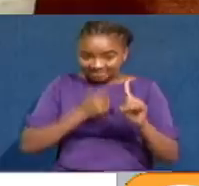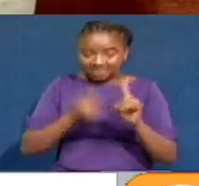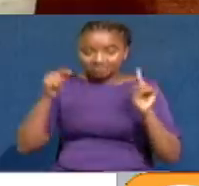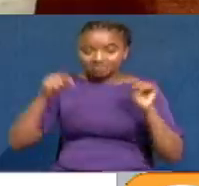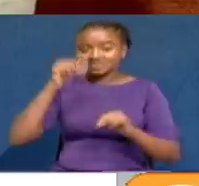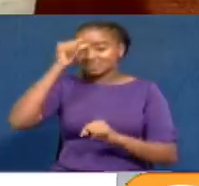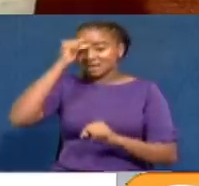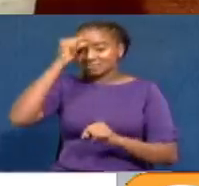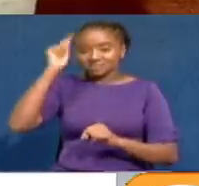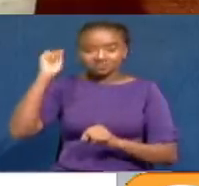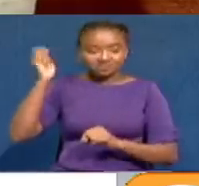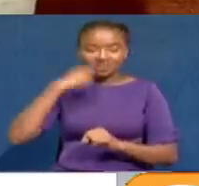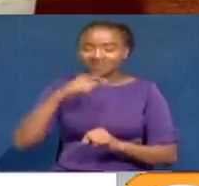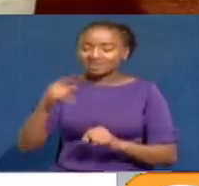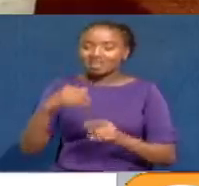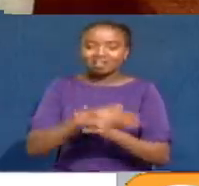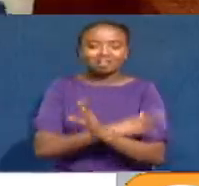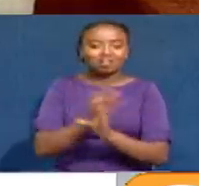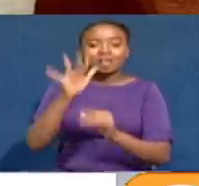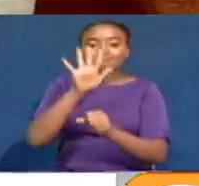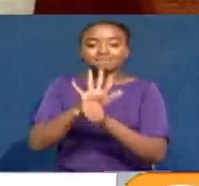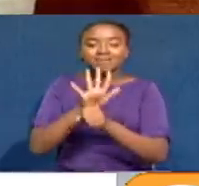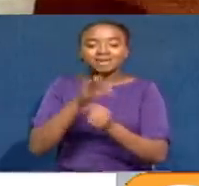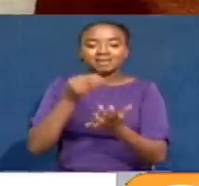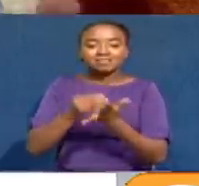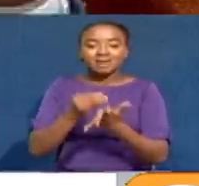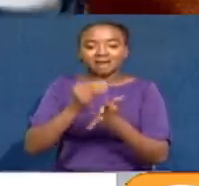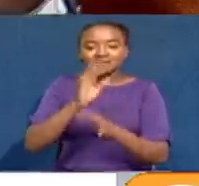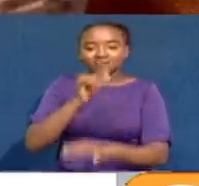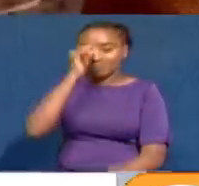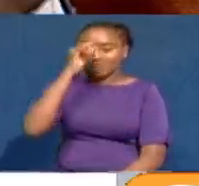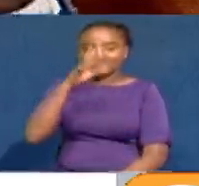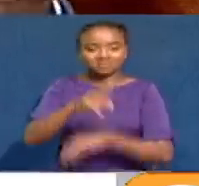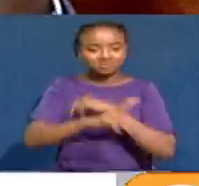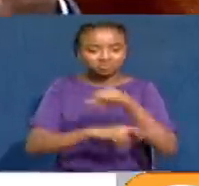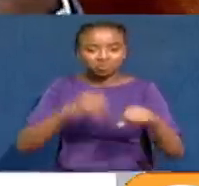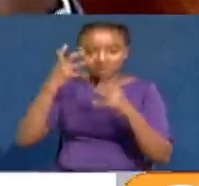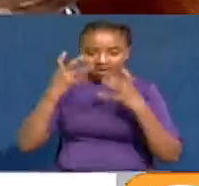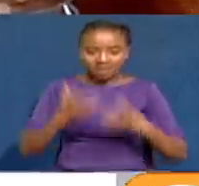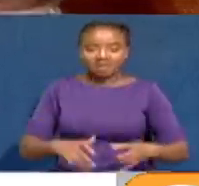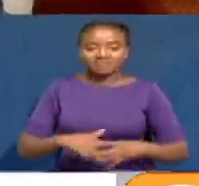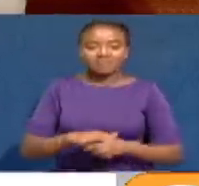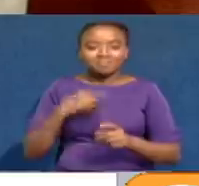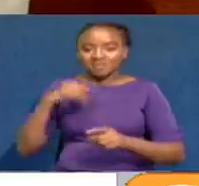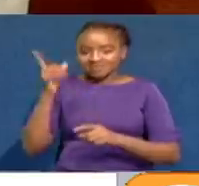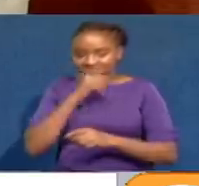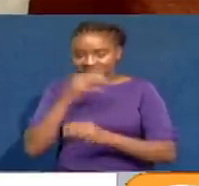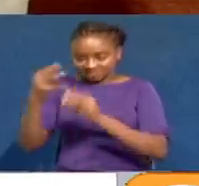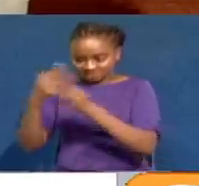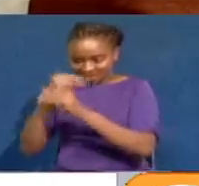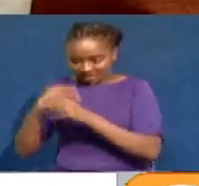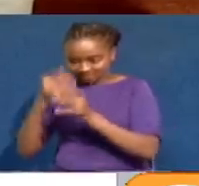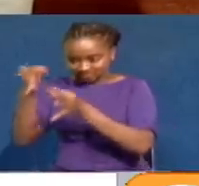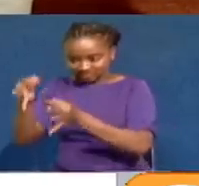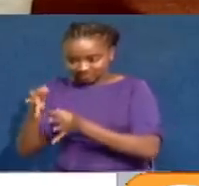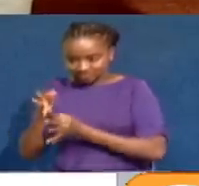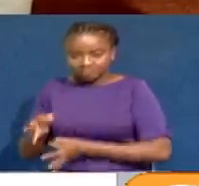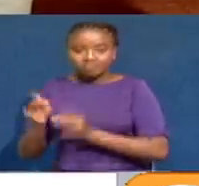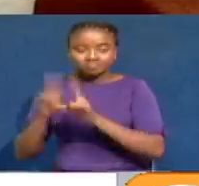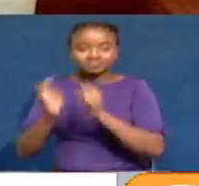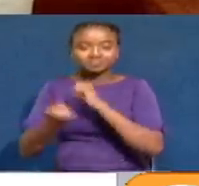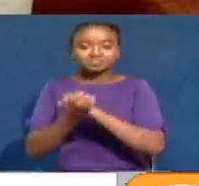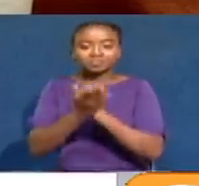been shambolic. A lot of government money has been stolen. I have tabulated that for the Kenyan people to know that the money we can actually touch and